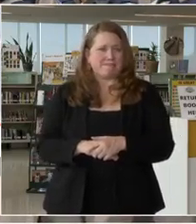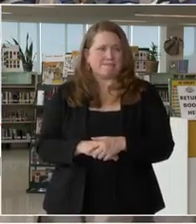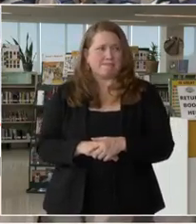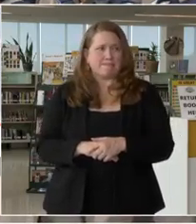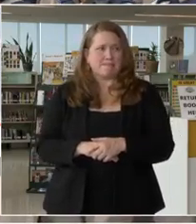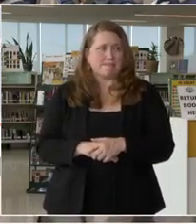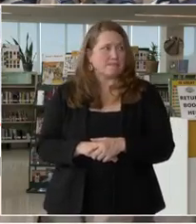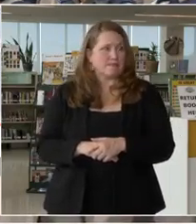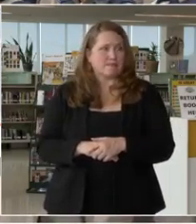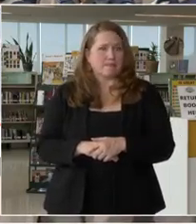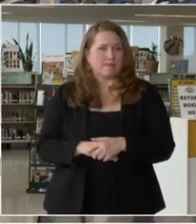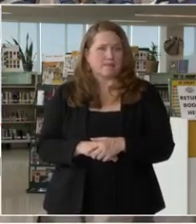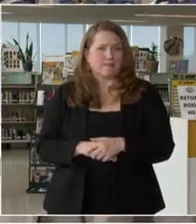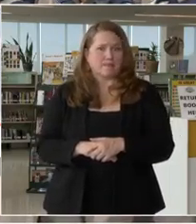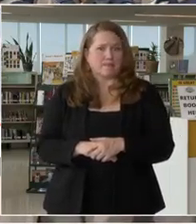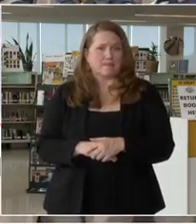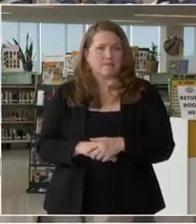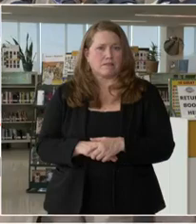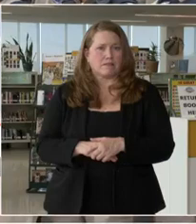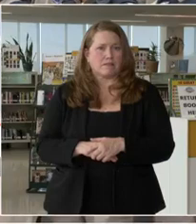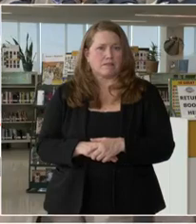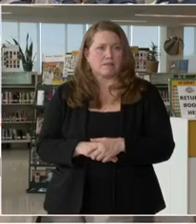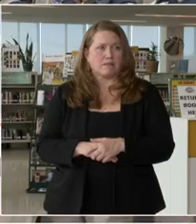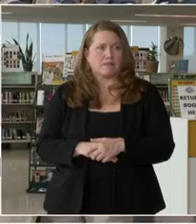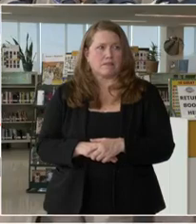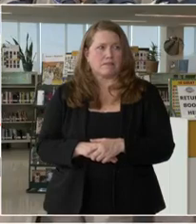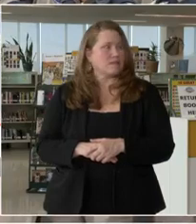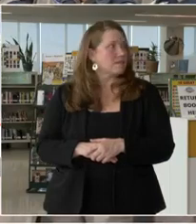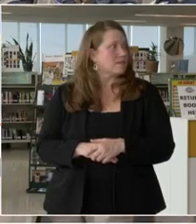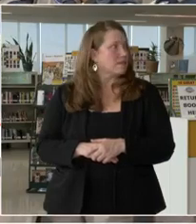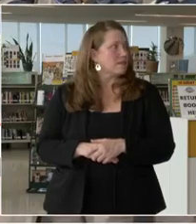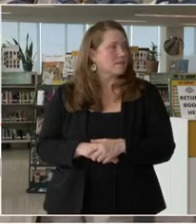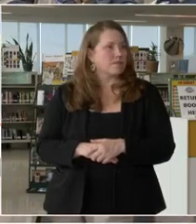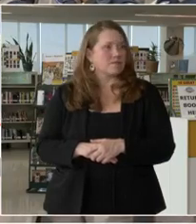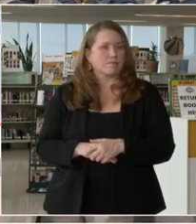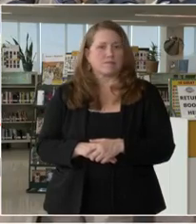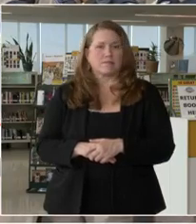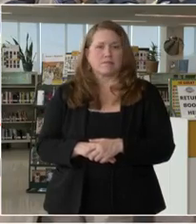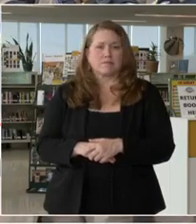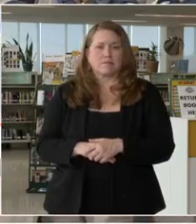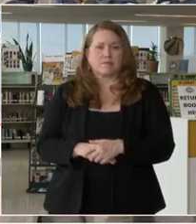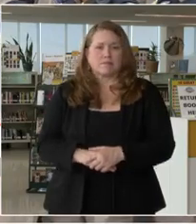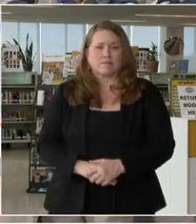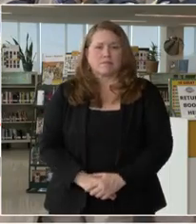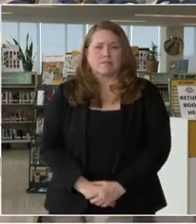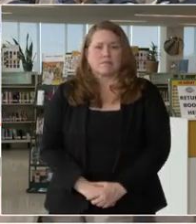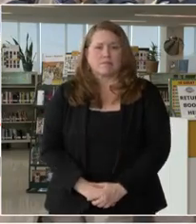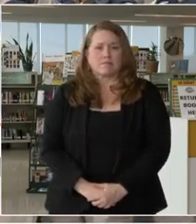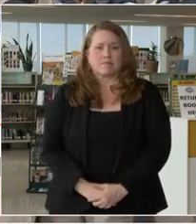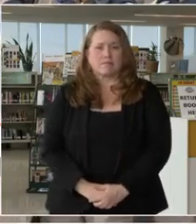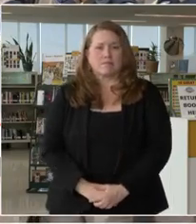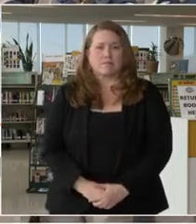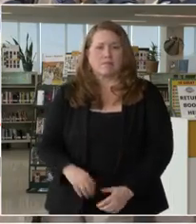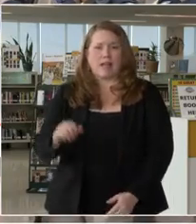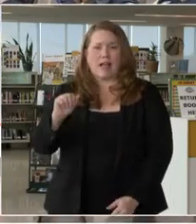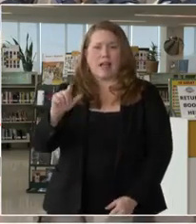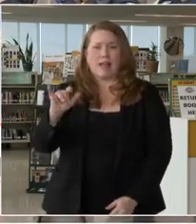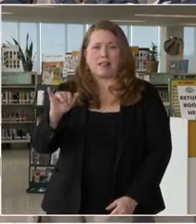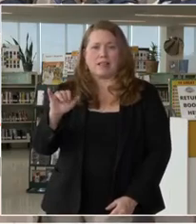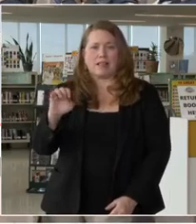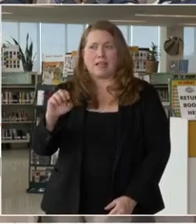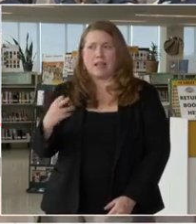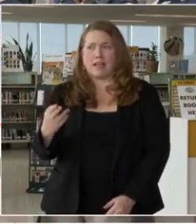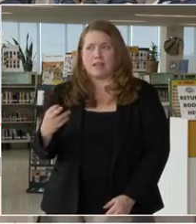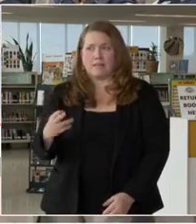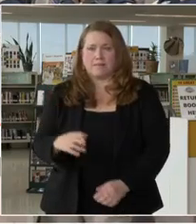Hi, how are you? Good. Good. My name Aaliyah. Hi, Aaliyah. Aaliyah. Hi, Aaliyah. I just wanted to